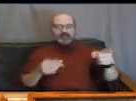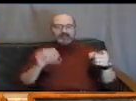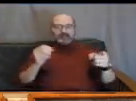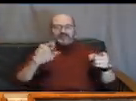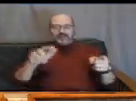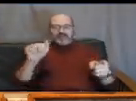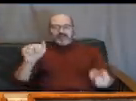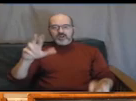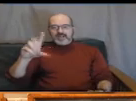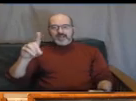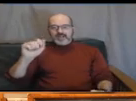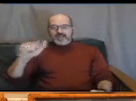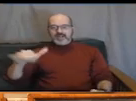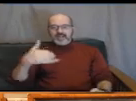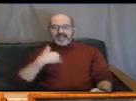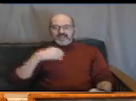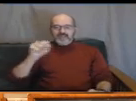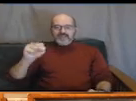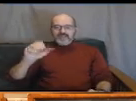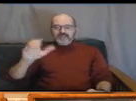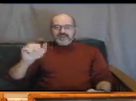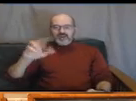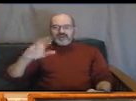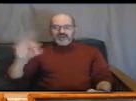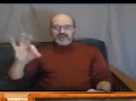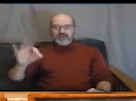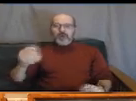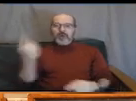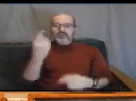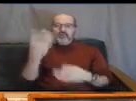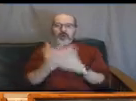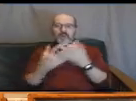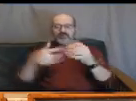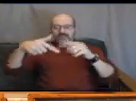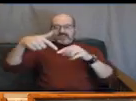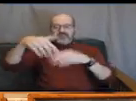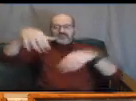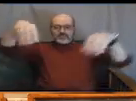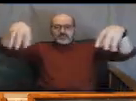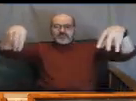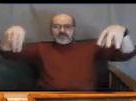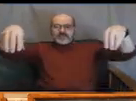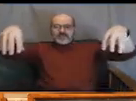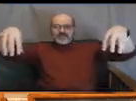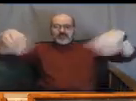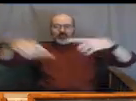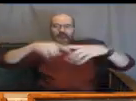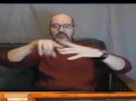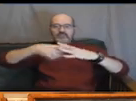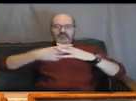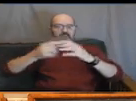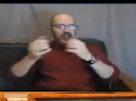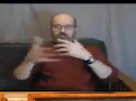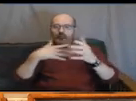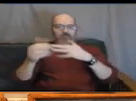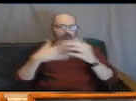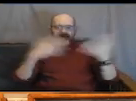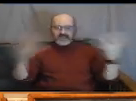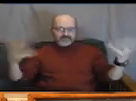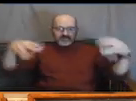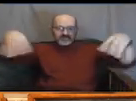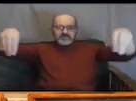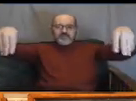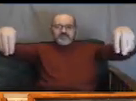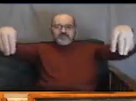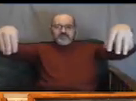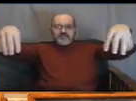scarf. We always want to have our fingers pointed down when we're starting off with scarves or